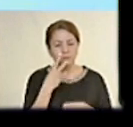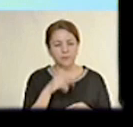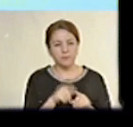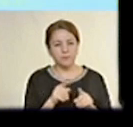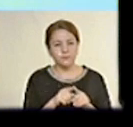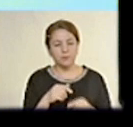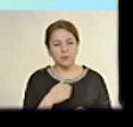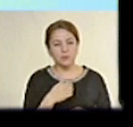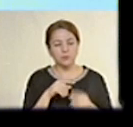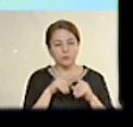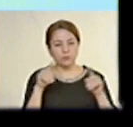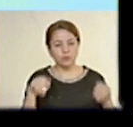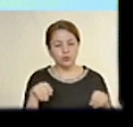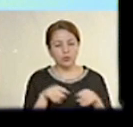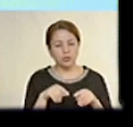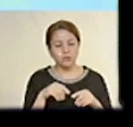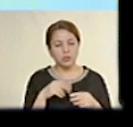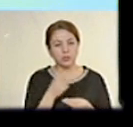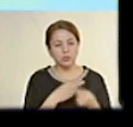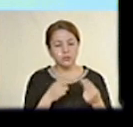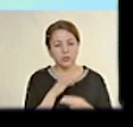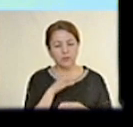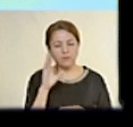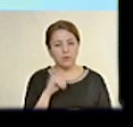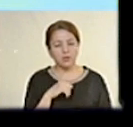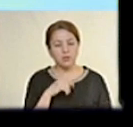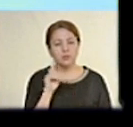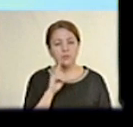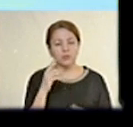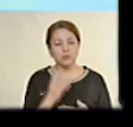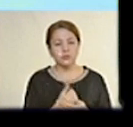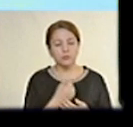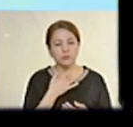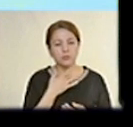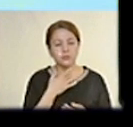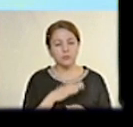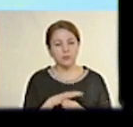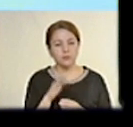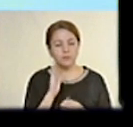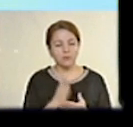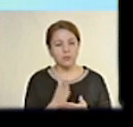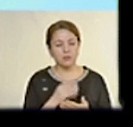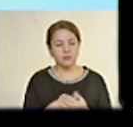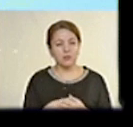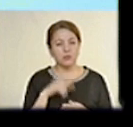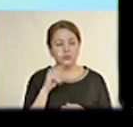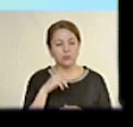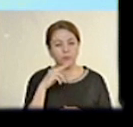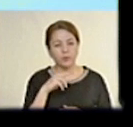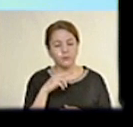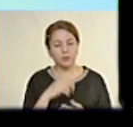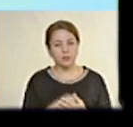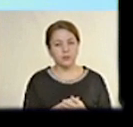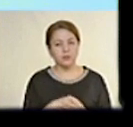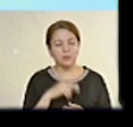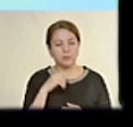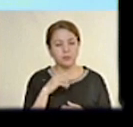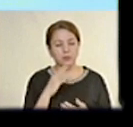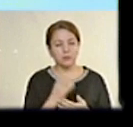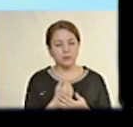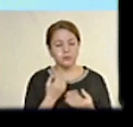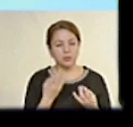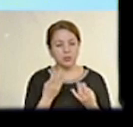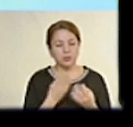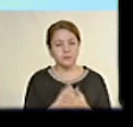turganingizdek, sizda to'g'ri to'rt burchak tasvirlangan va nimani topish talab etilyapti? Ya'ni uning perimetri P'ni topish